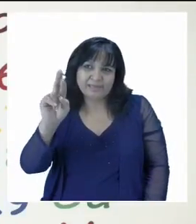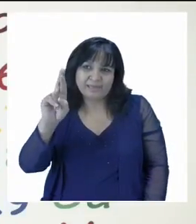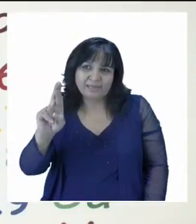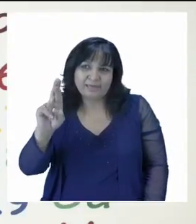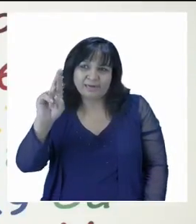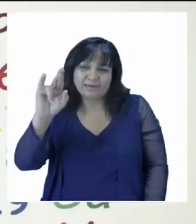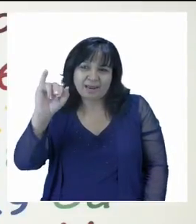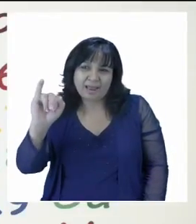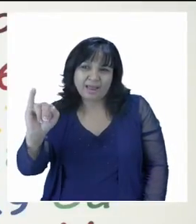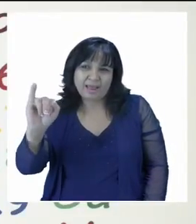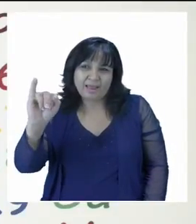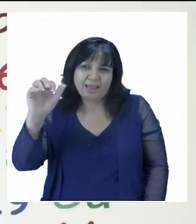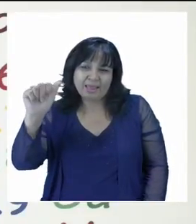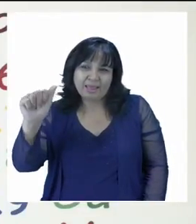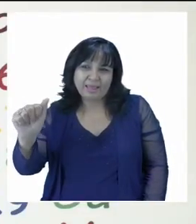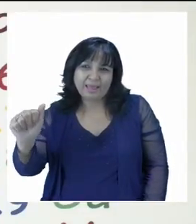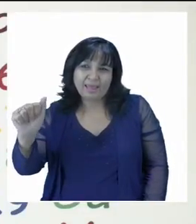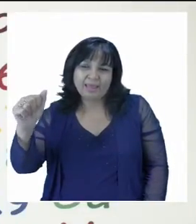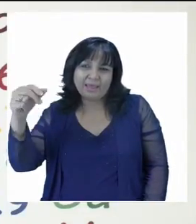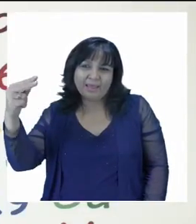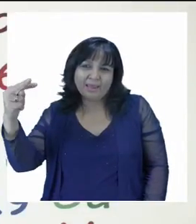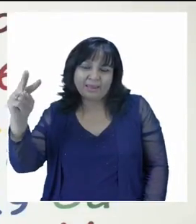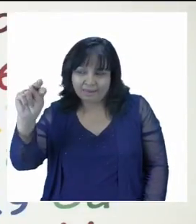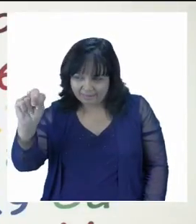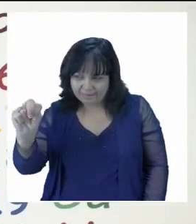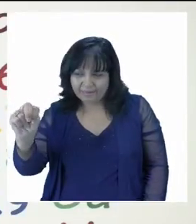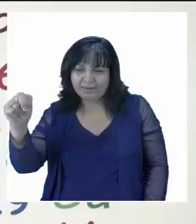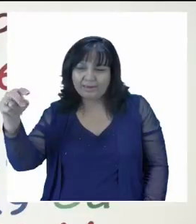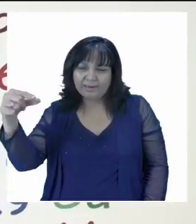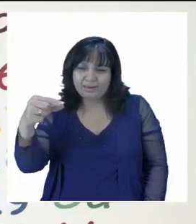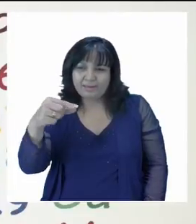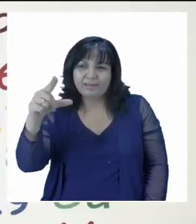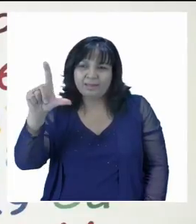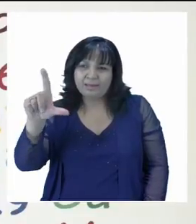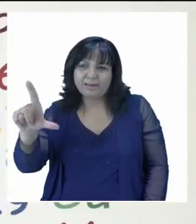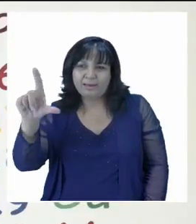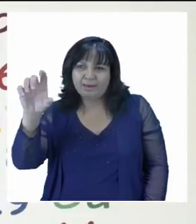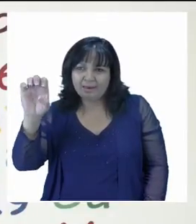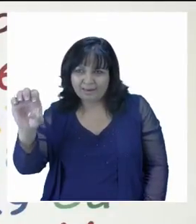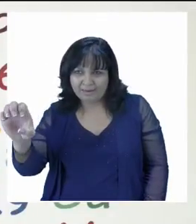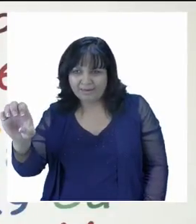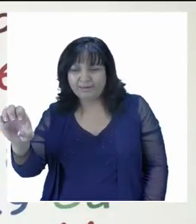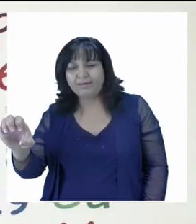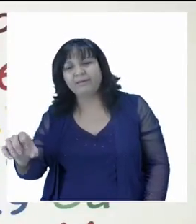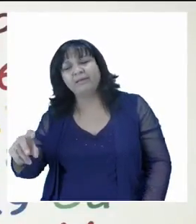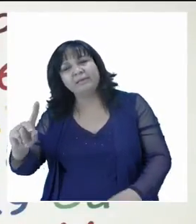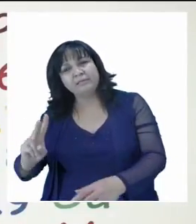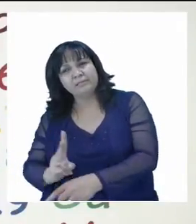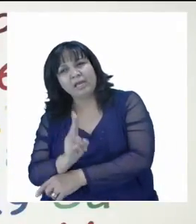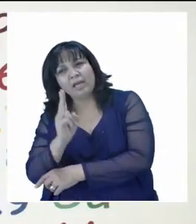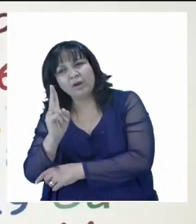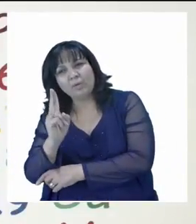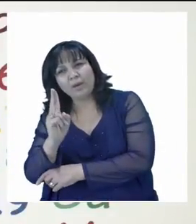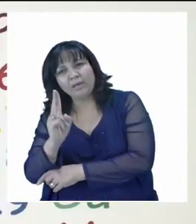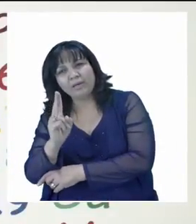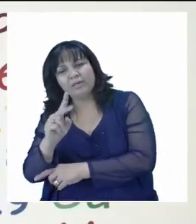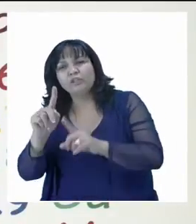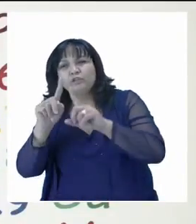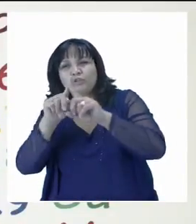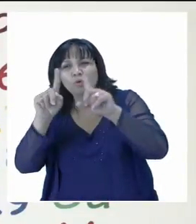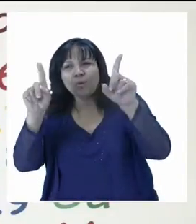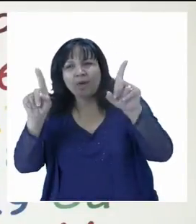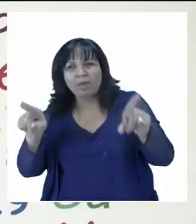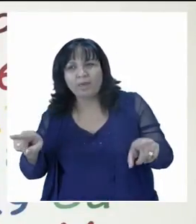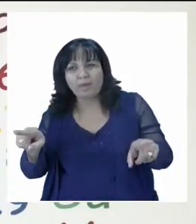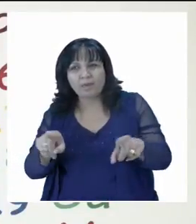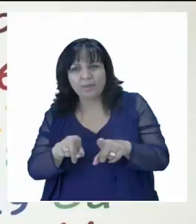next one that we are trying to look for is a square. Everyone,